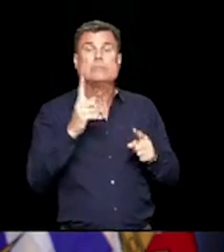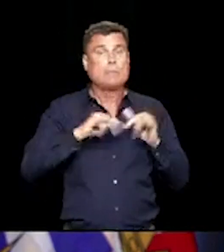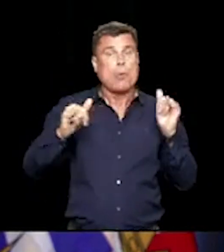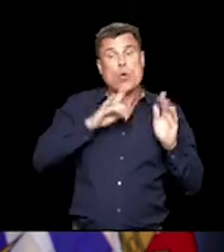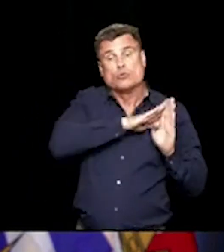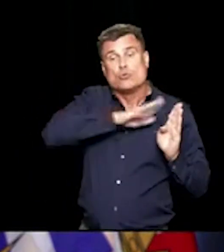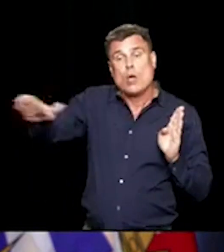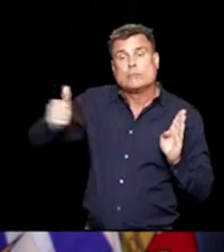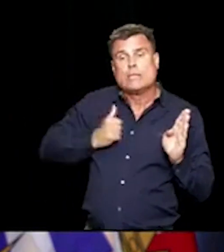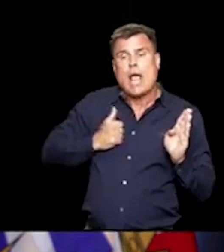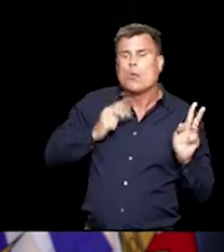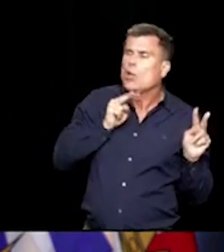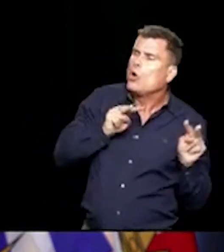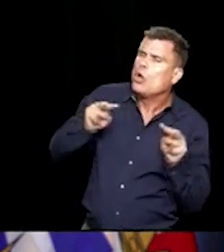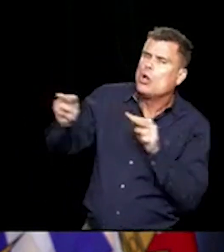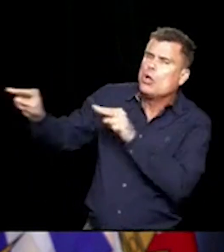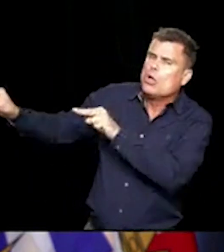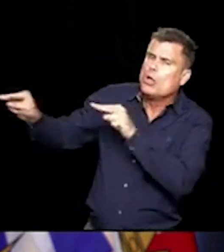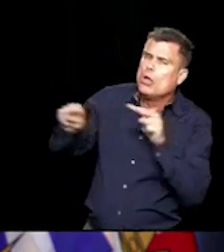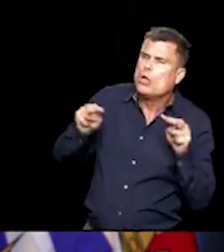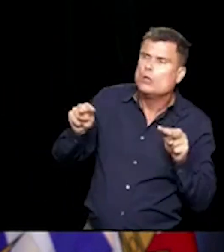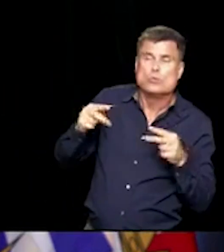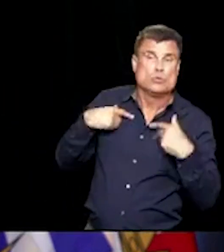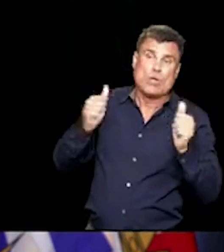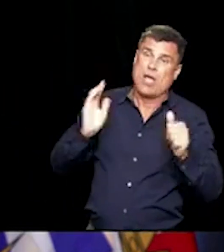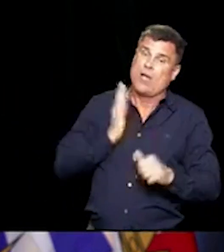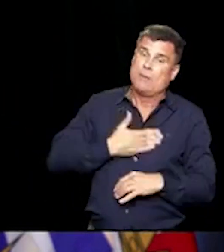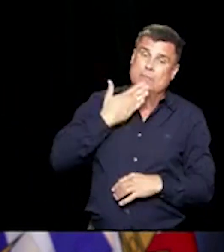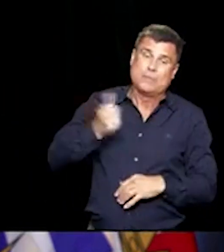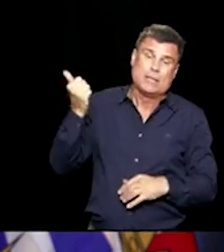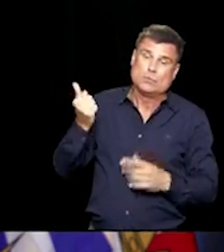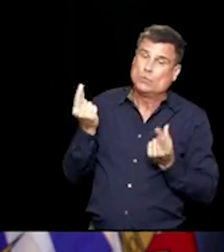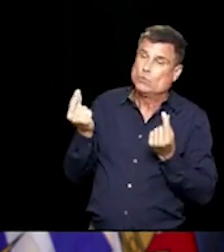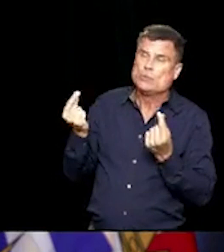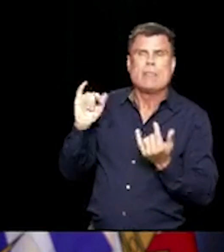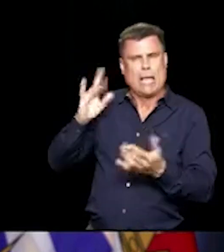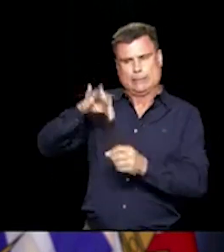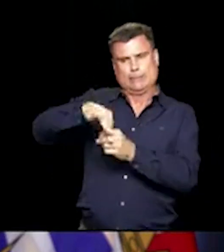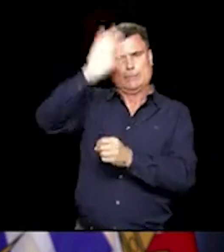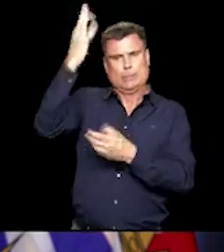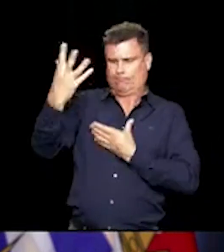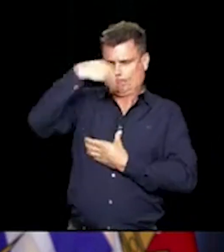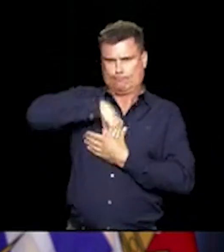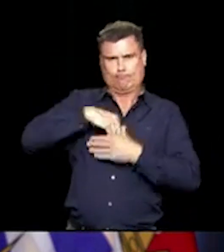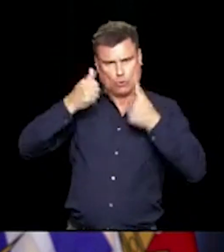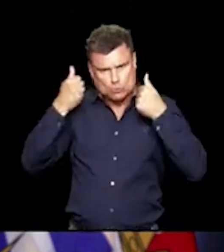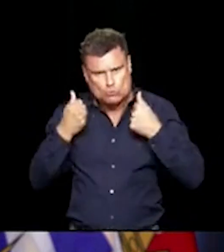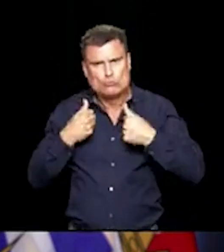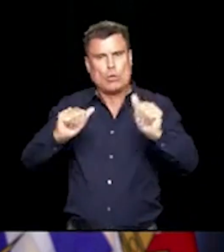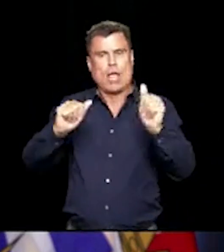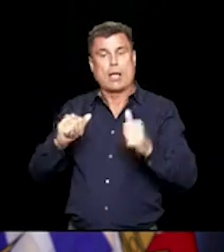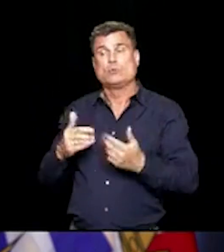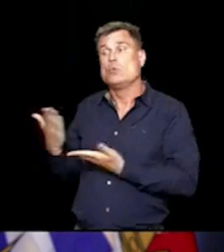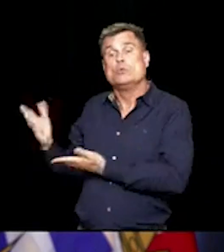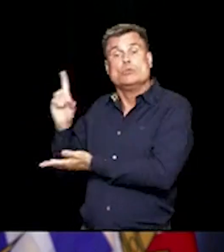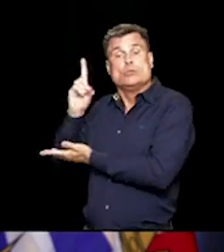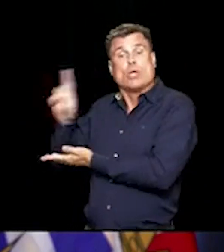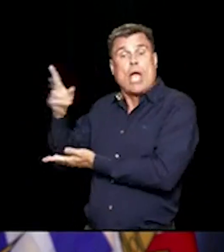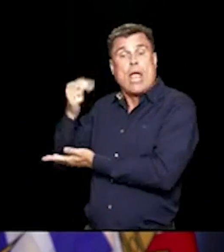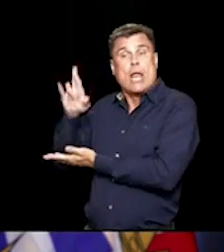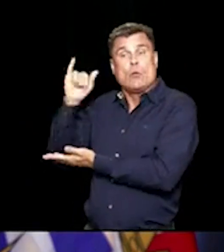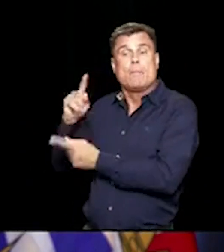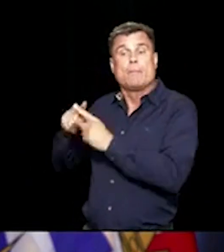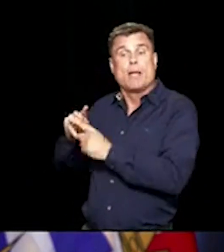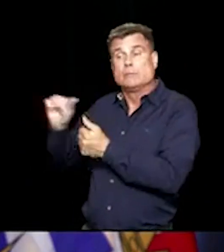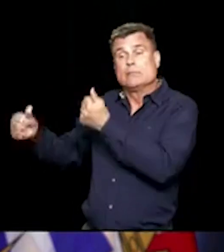and consistently do our best. And I think that's the spirit in which Dr. Henry and Stephen Brown have